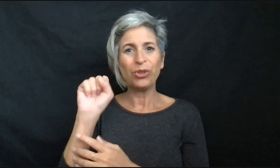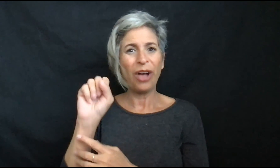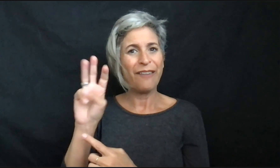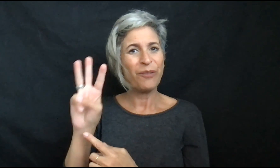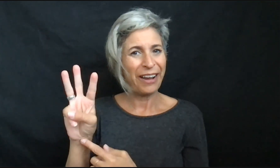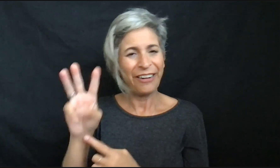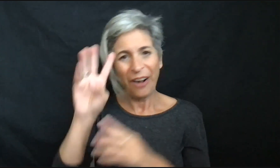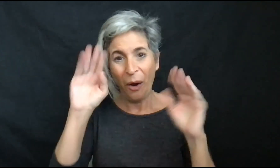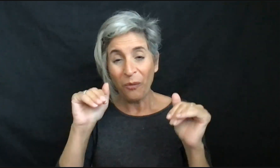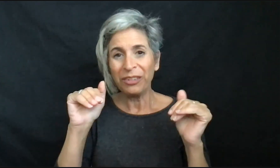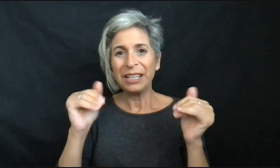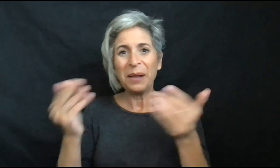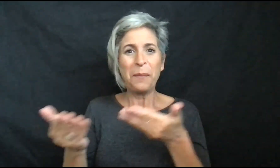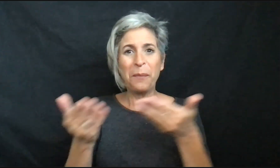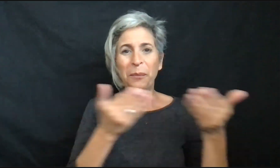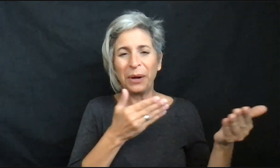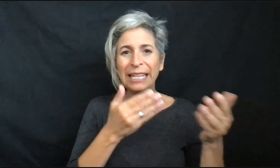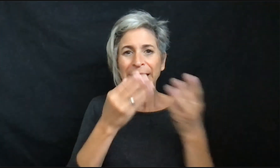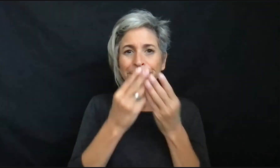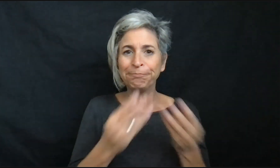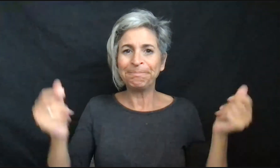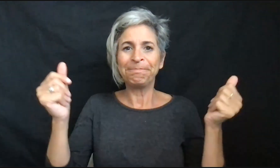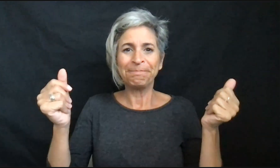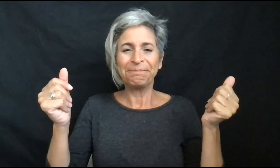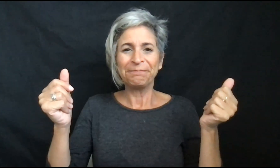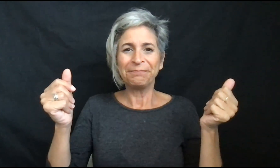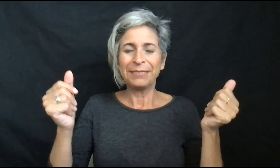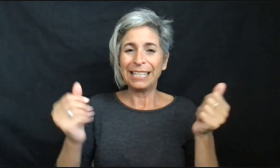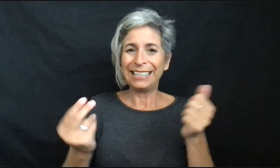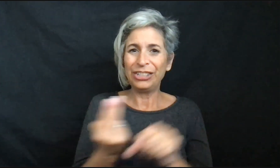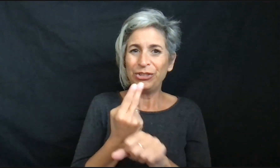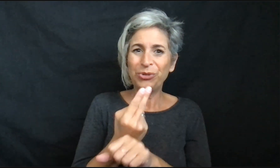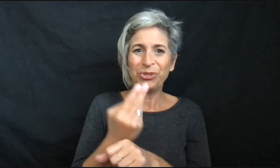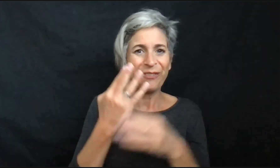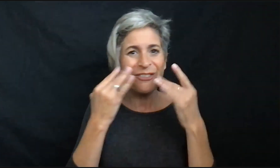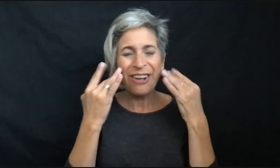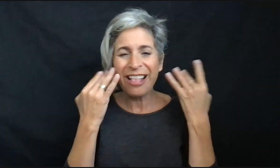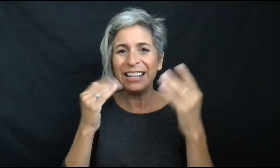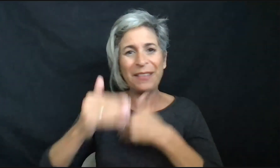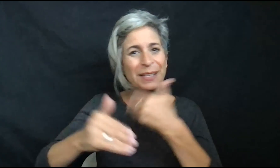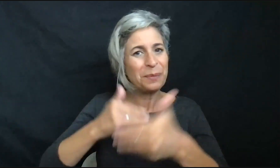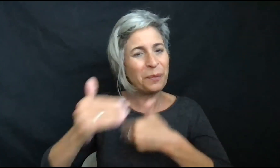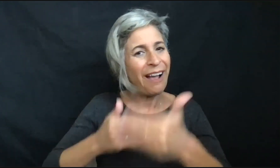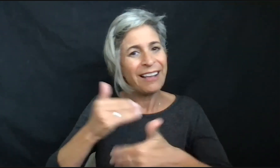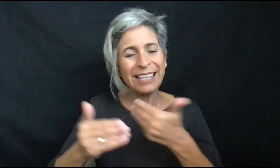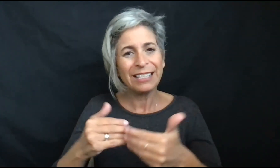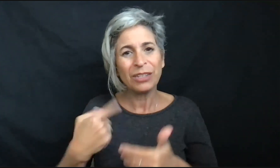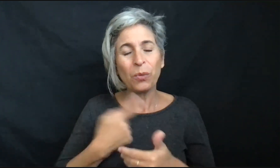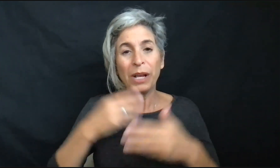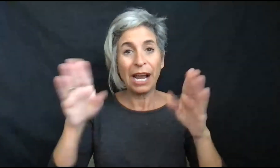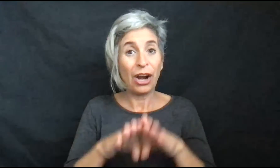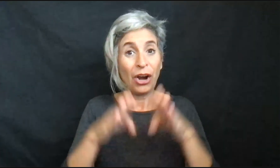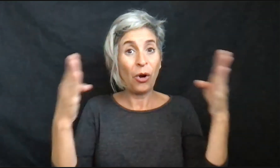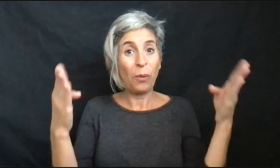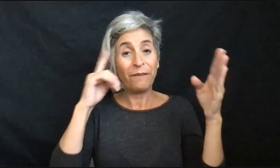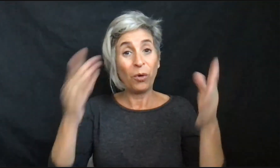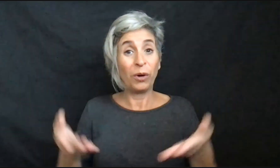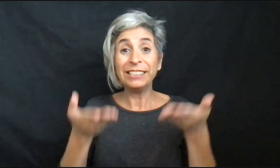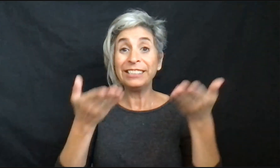hopefully bring some efficiency and user friendliness to our process. We are open for